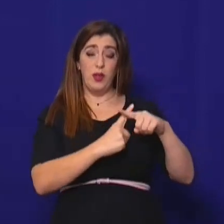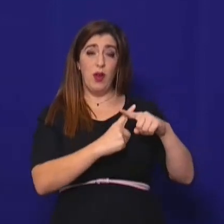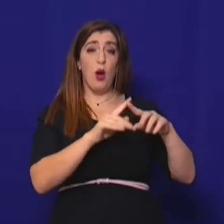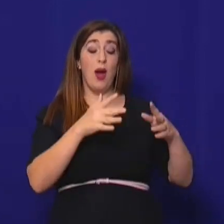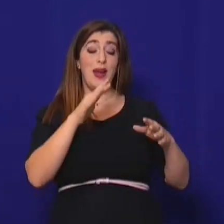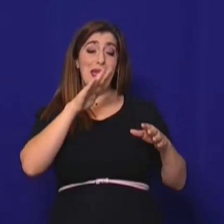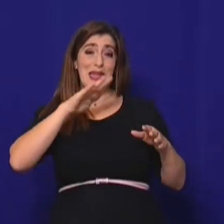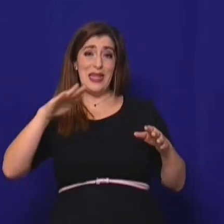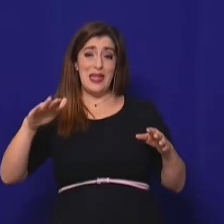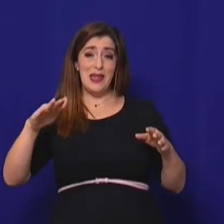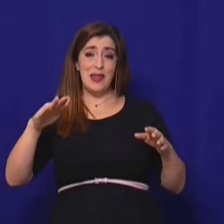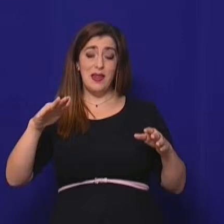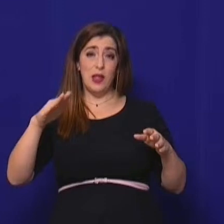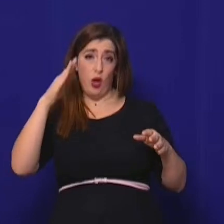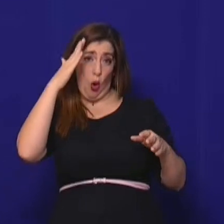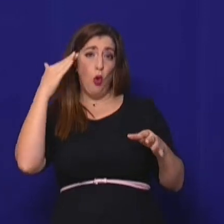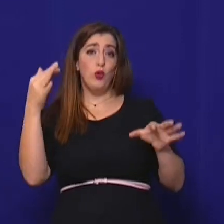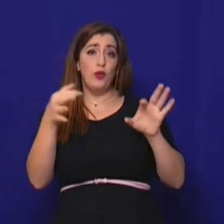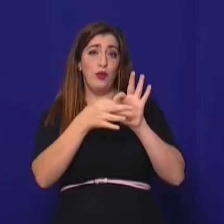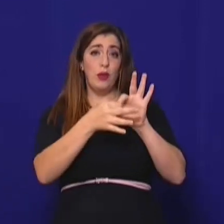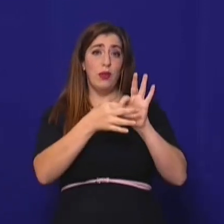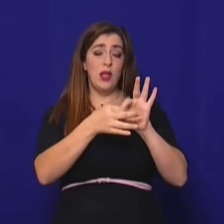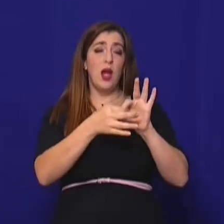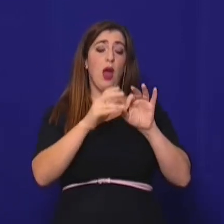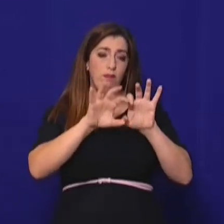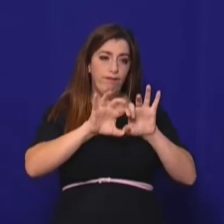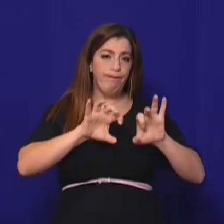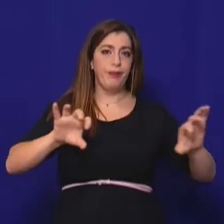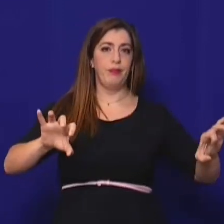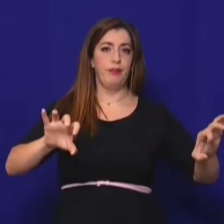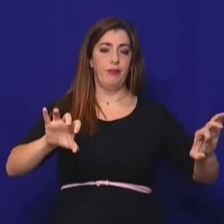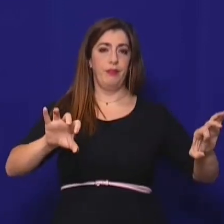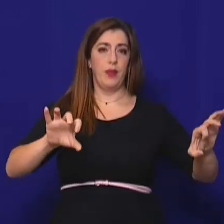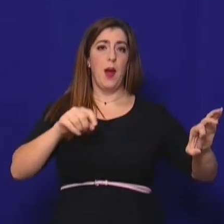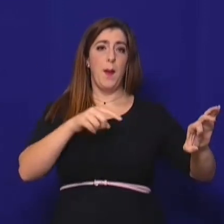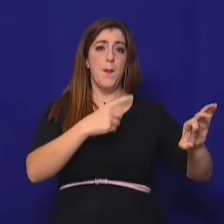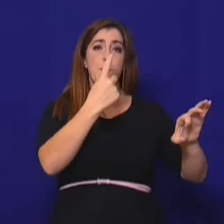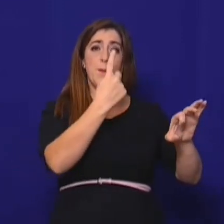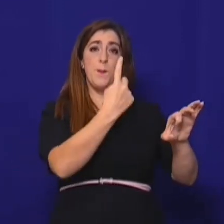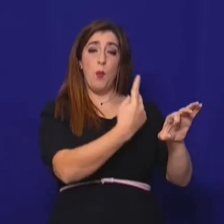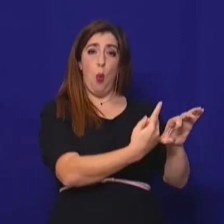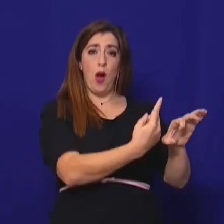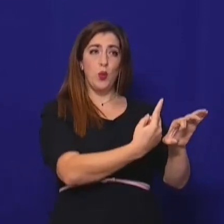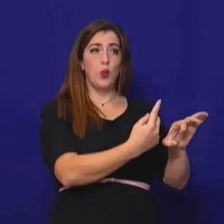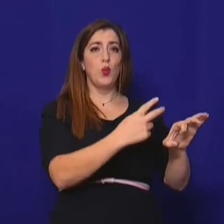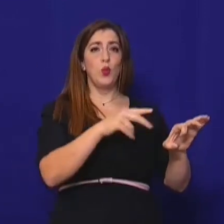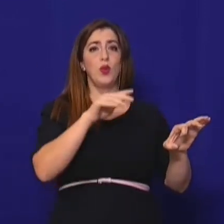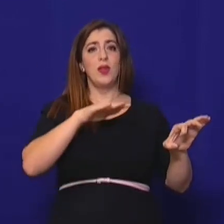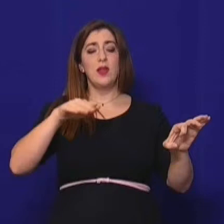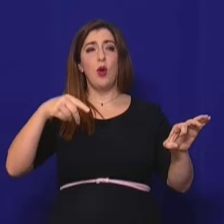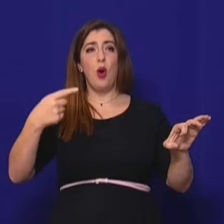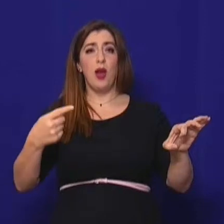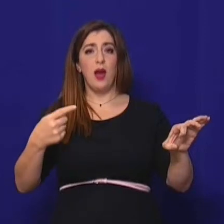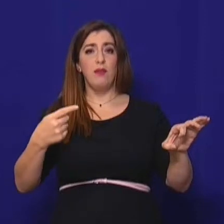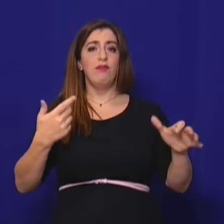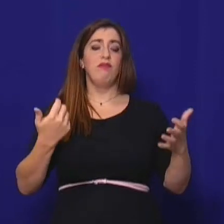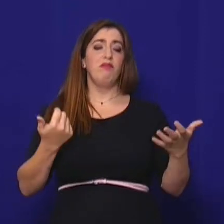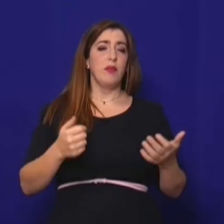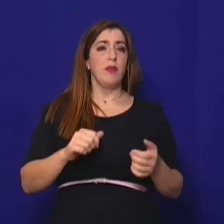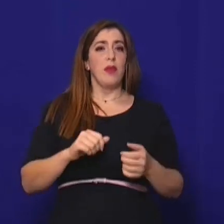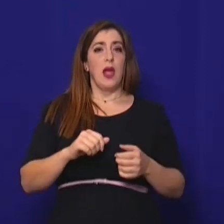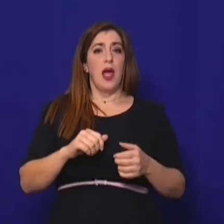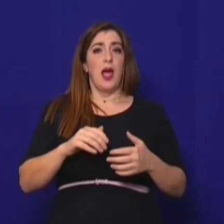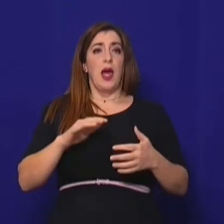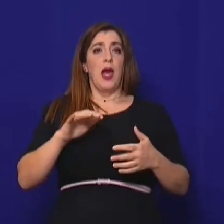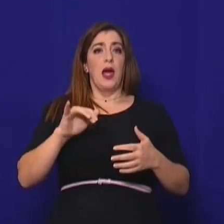madwar il-persuna, jekk il-persuna ħajibqa' jiġi kurat fid-dar, importanti ħafna li dawk il-ġranet li